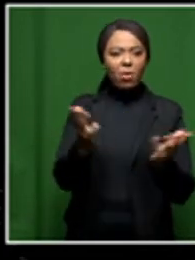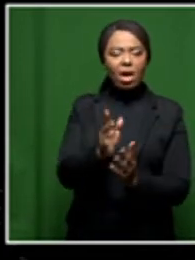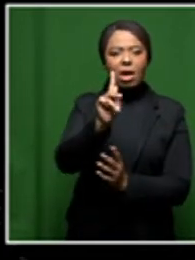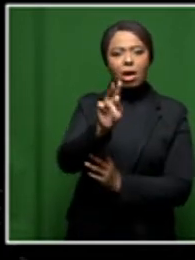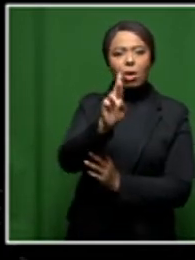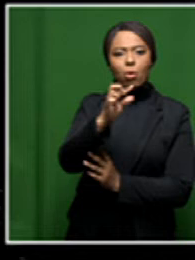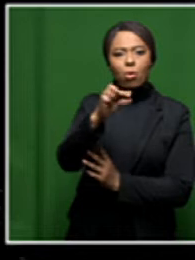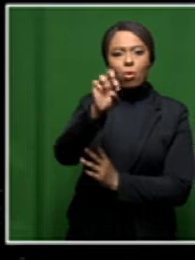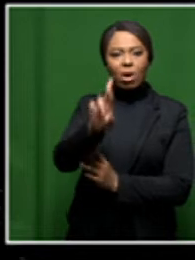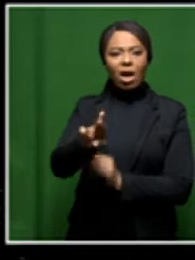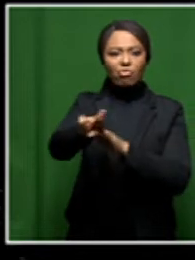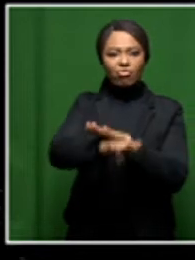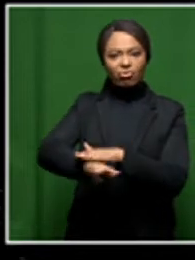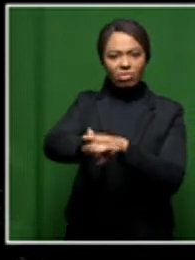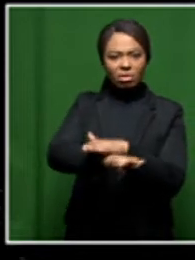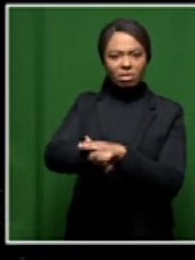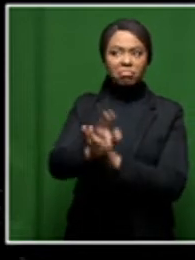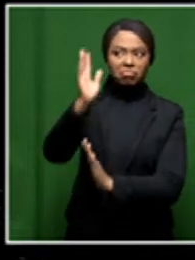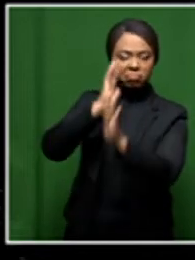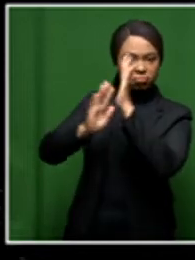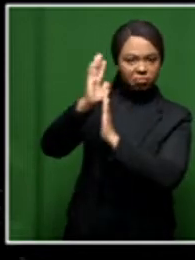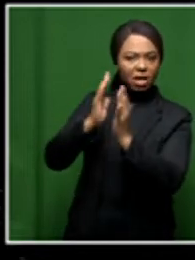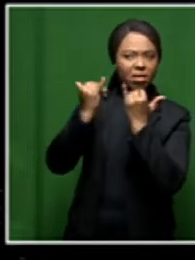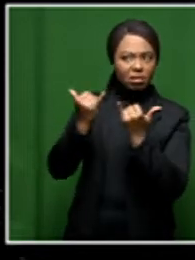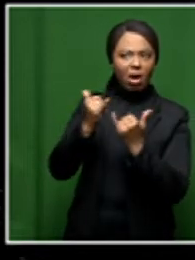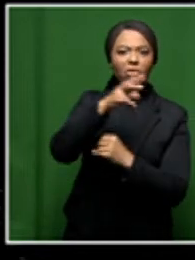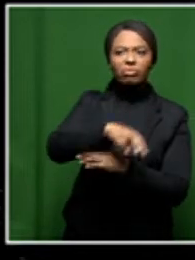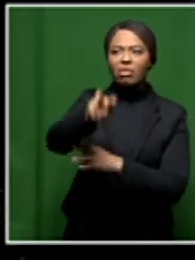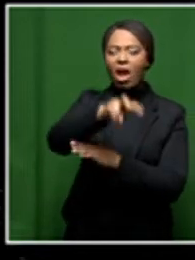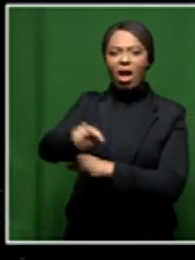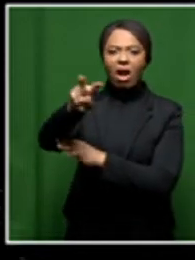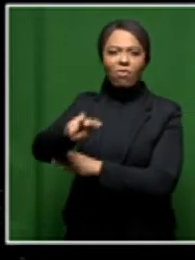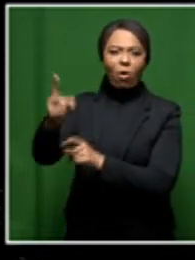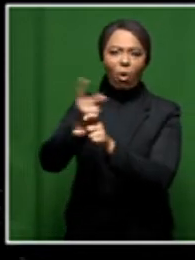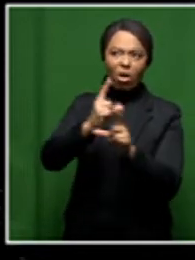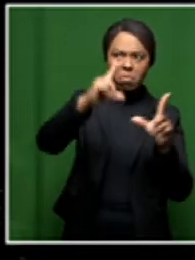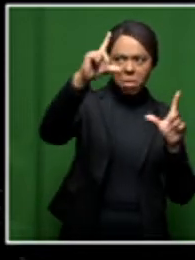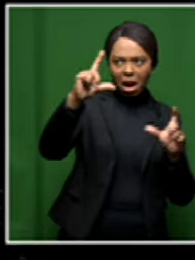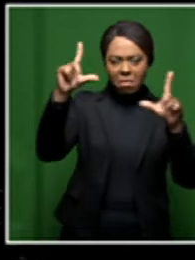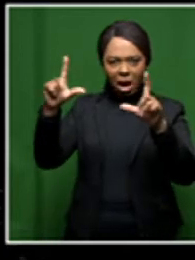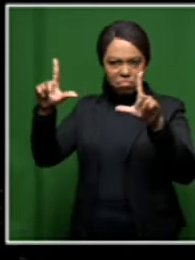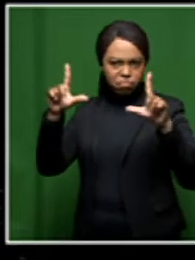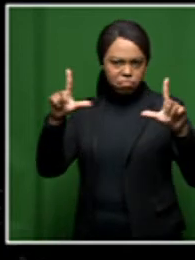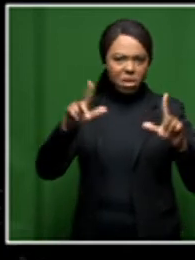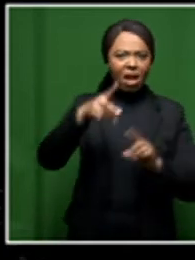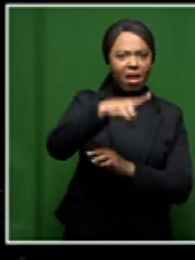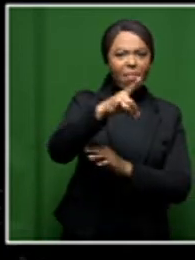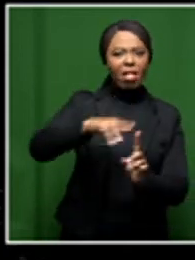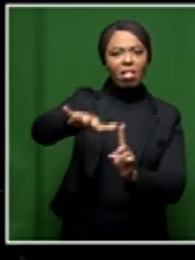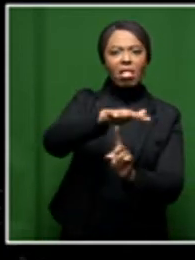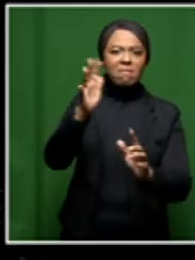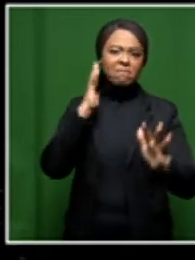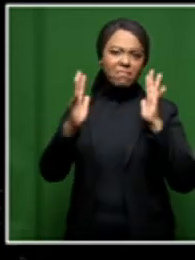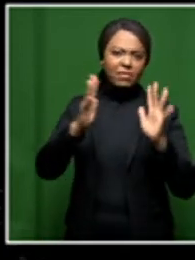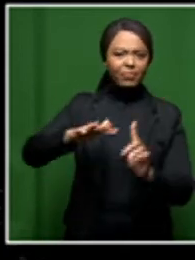about this exciting and picturesque journey, Armand joins us now on Zoom. Armand, good morning. Welcome to Morning